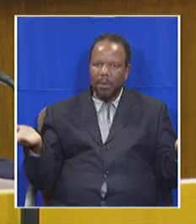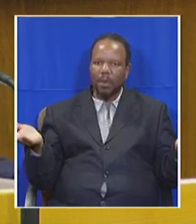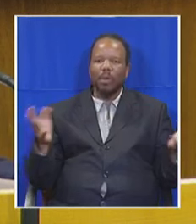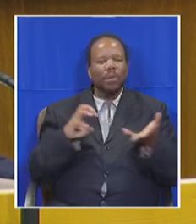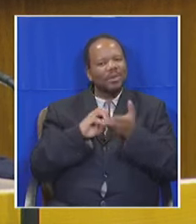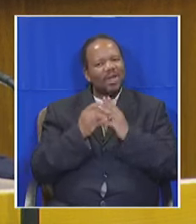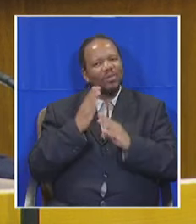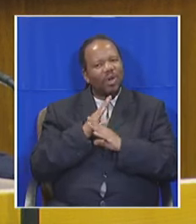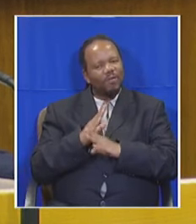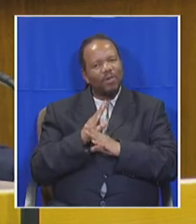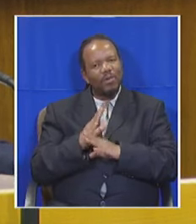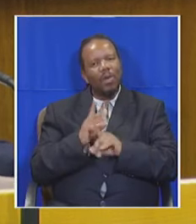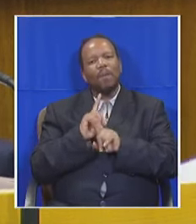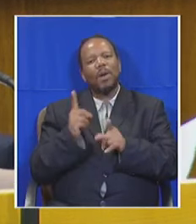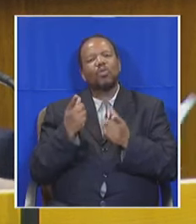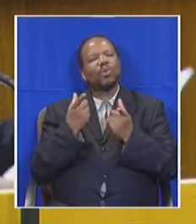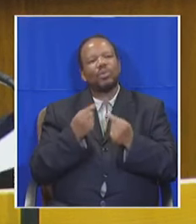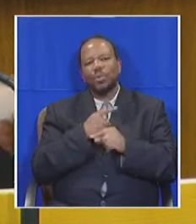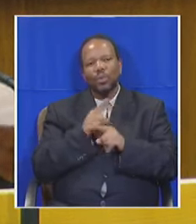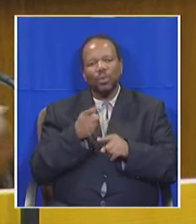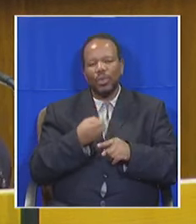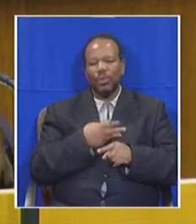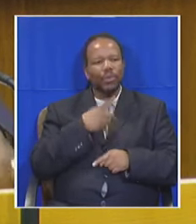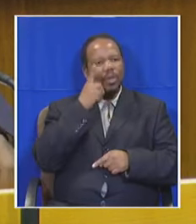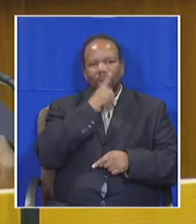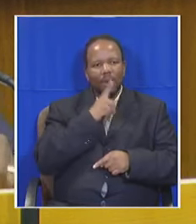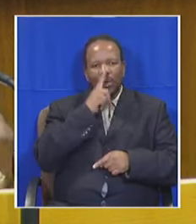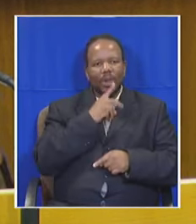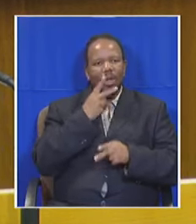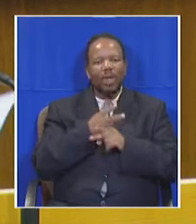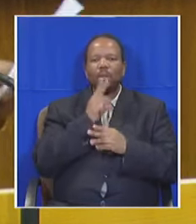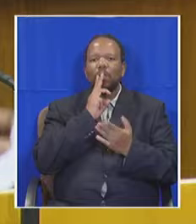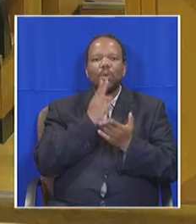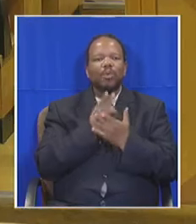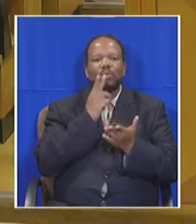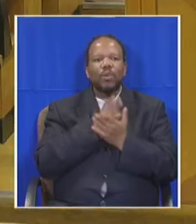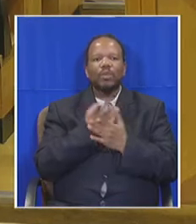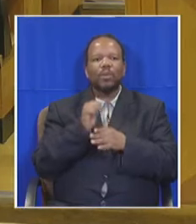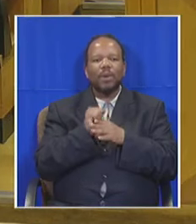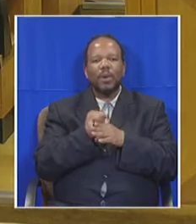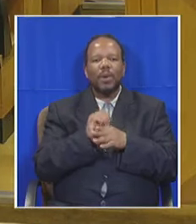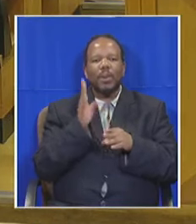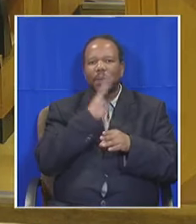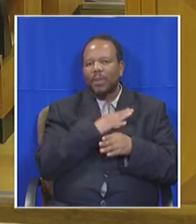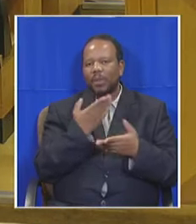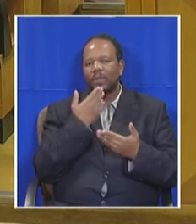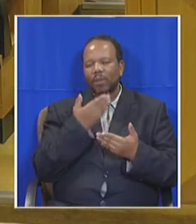do, let us not deceive our youth again with empty promises. Thank you.